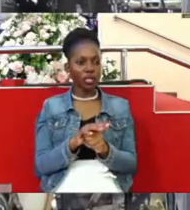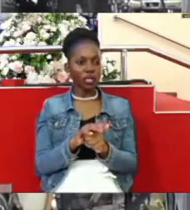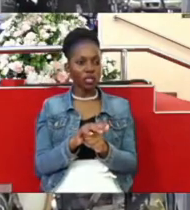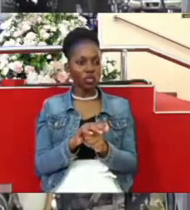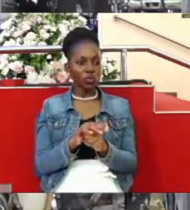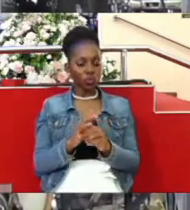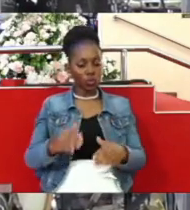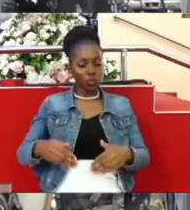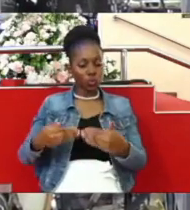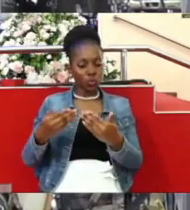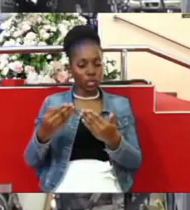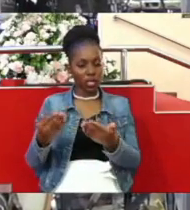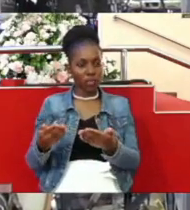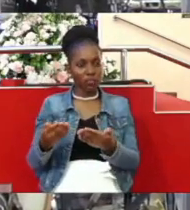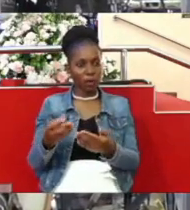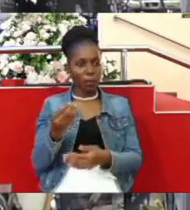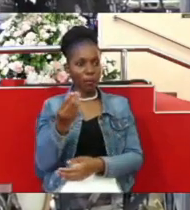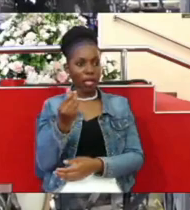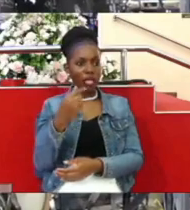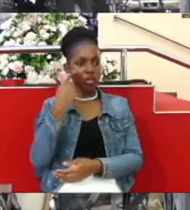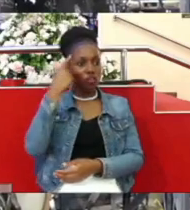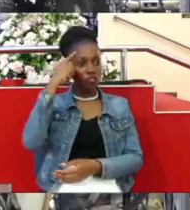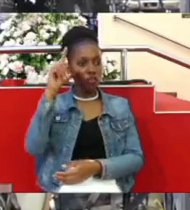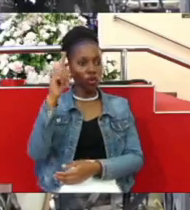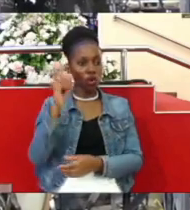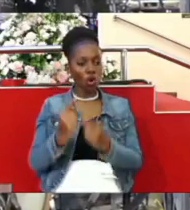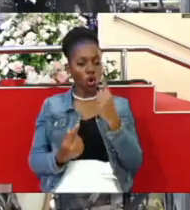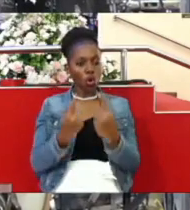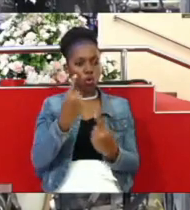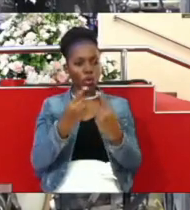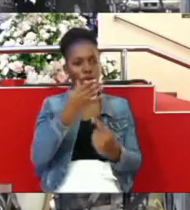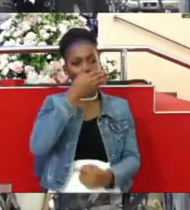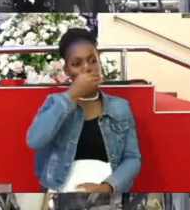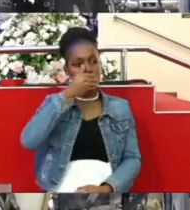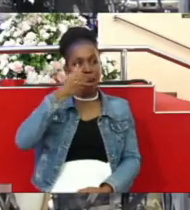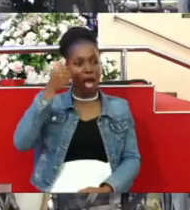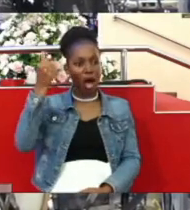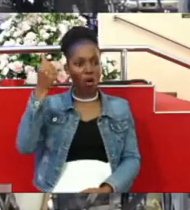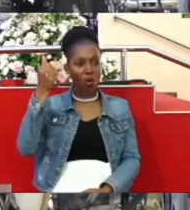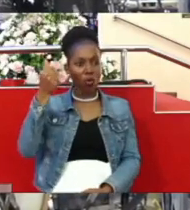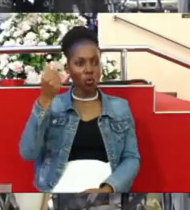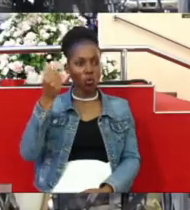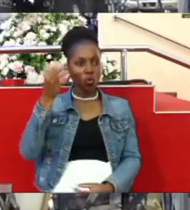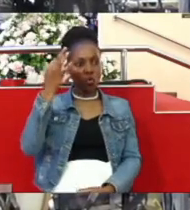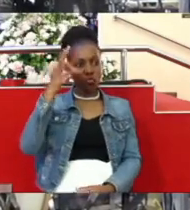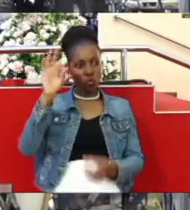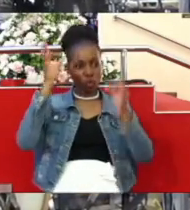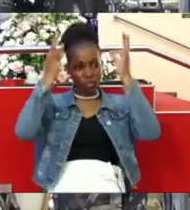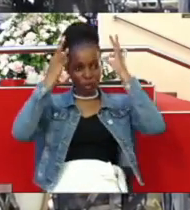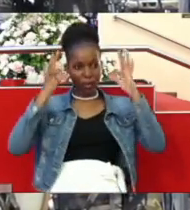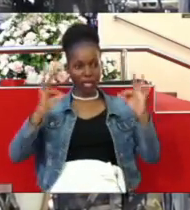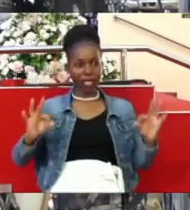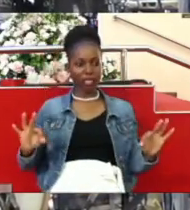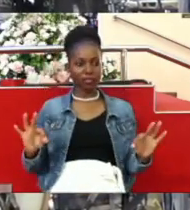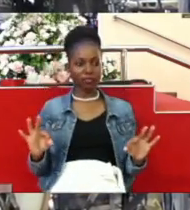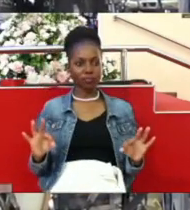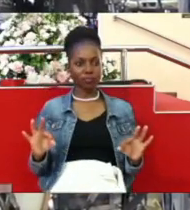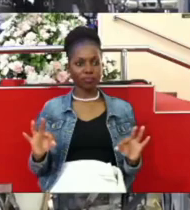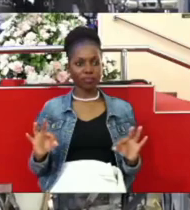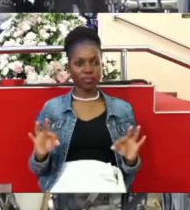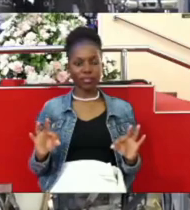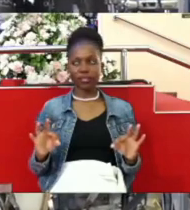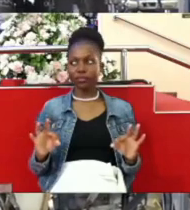you know, for the wedding. Alikuwa ameahidi ya kwamba angepika pilau kwa sababu ya so we didn't budget for